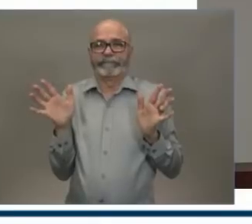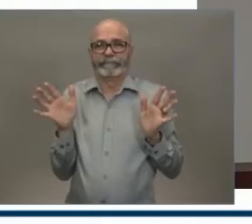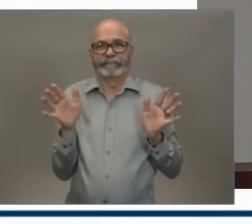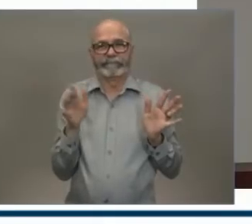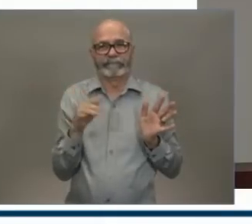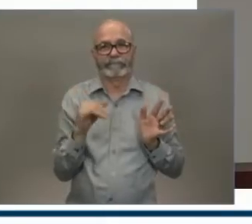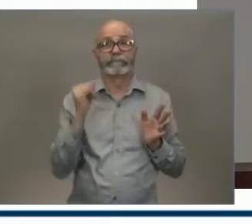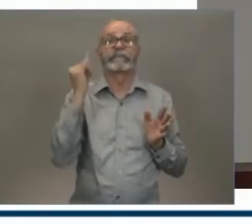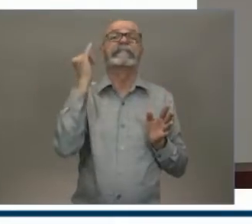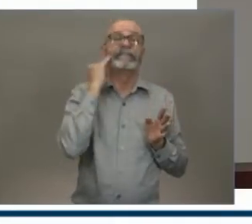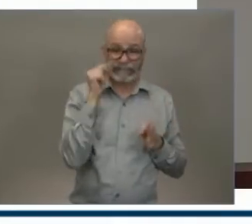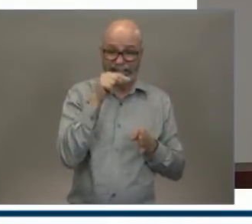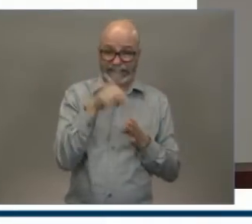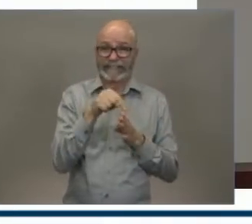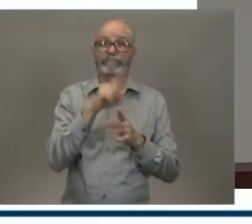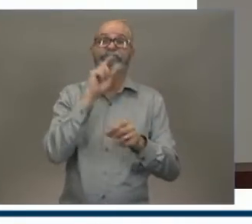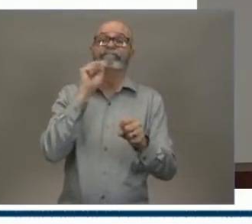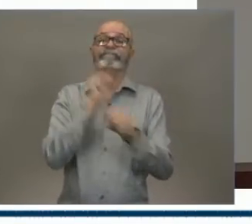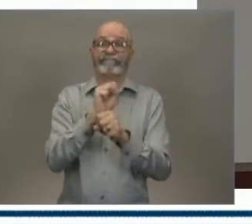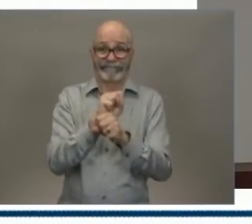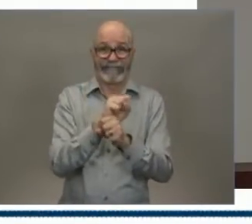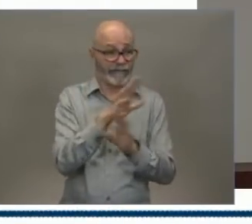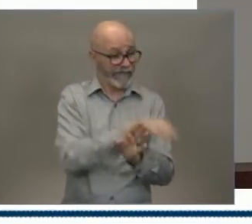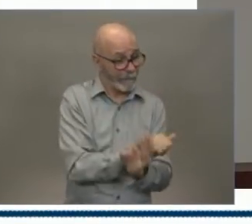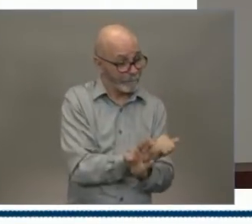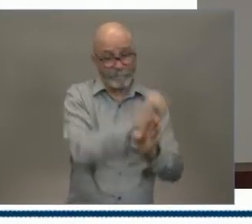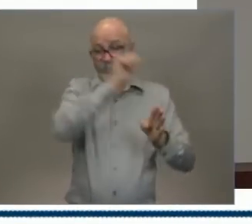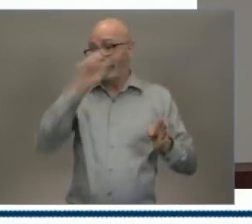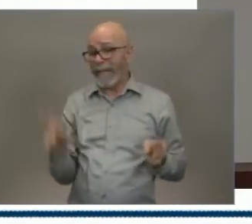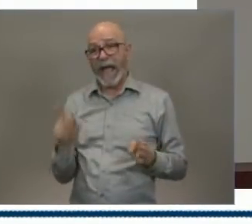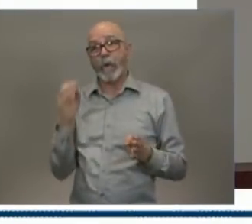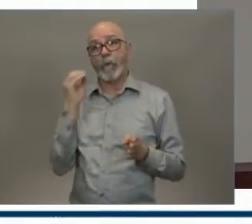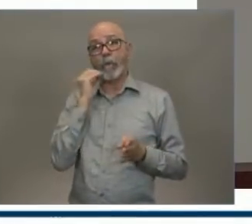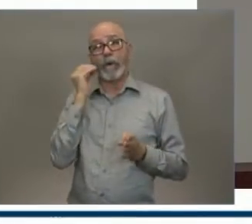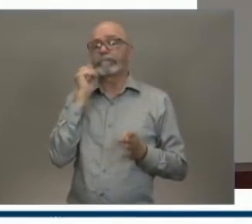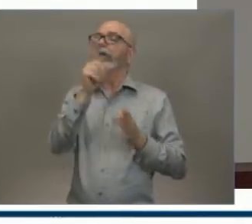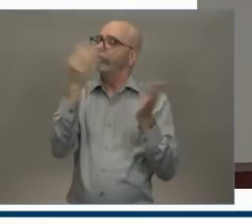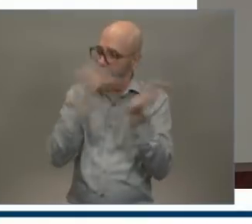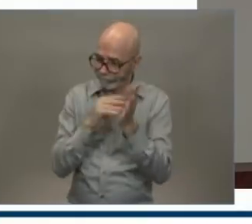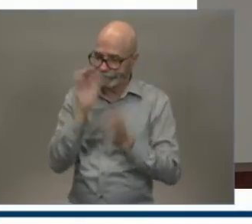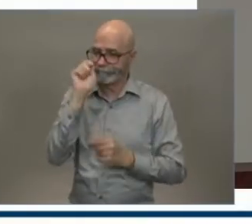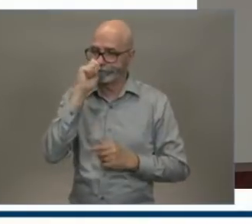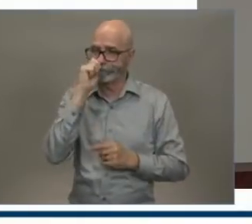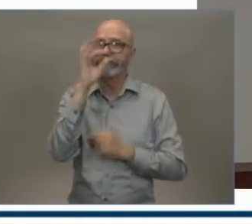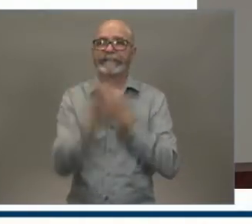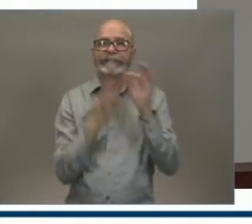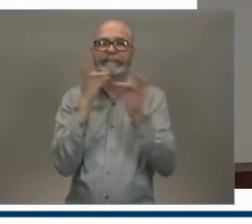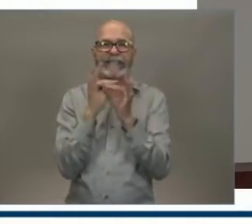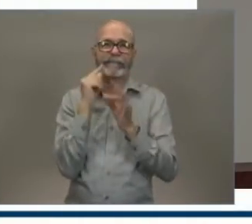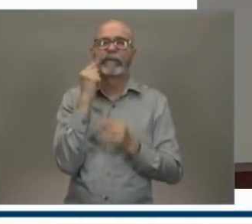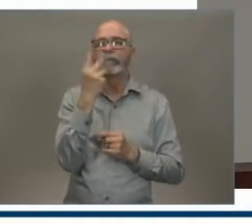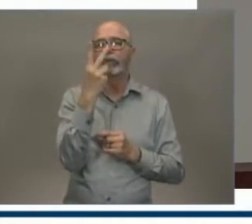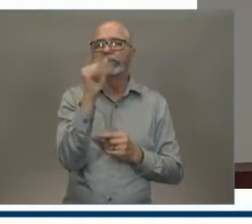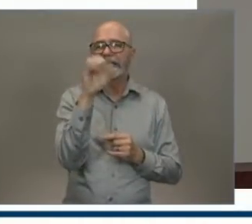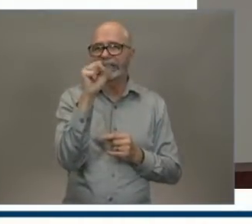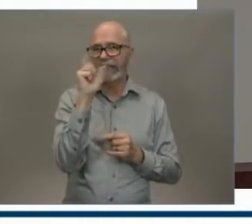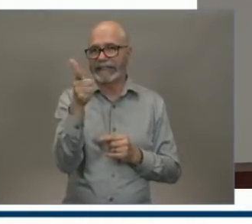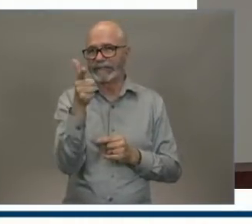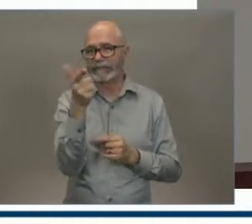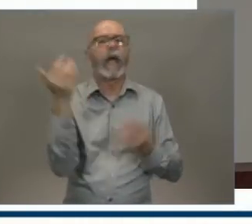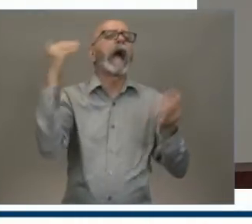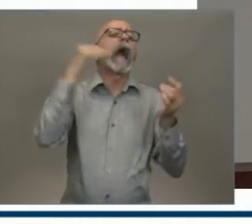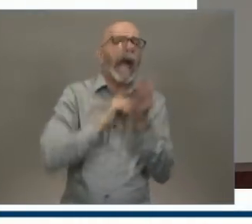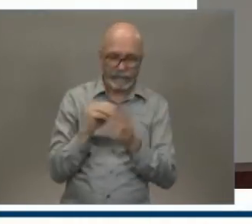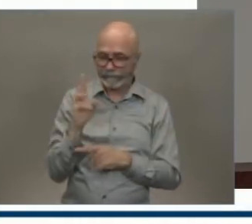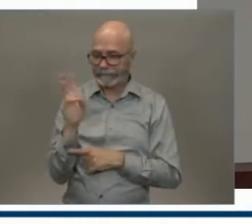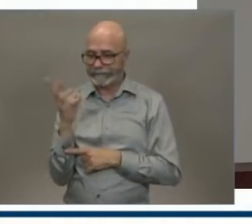tested in the first day or two when they're back, and if they're here for more days than that, on day 6, 7, or 8 to get tested